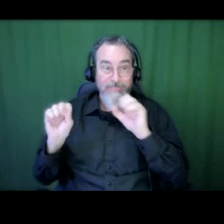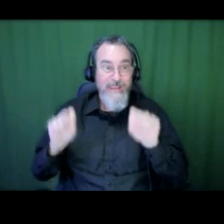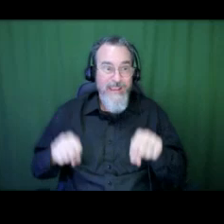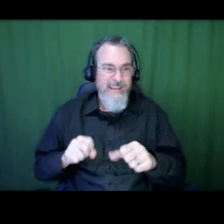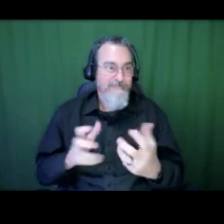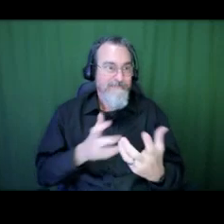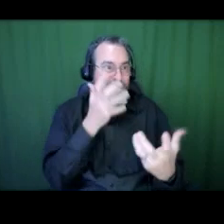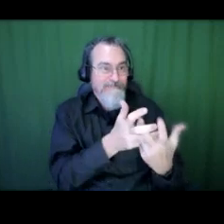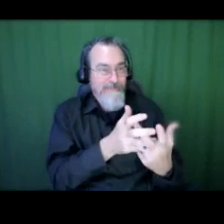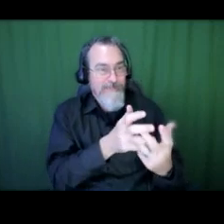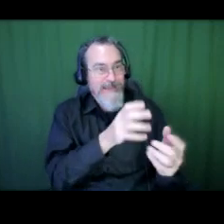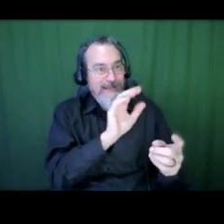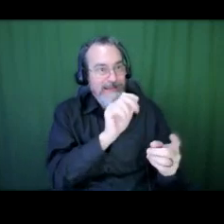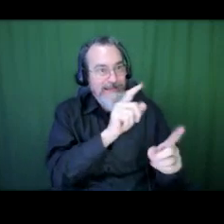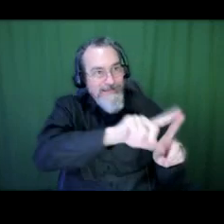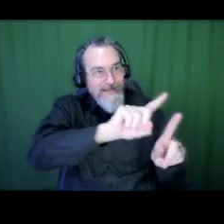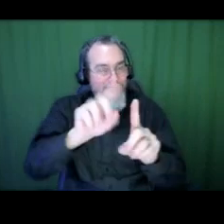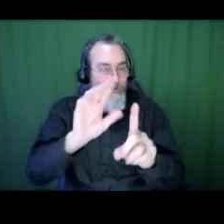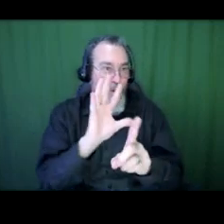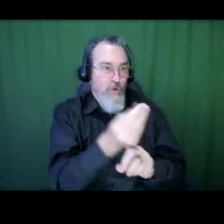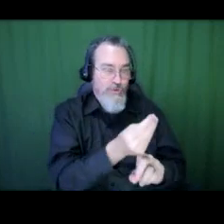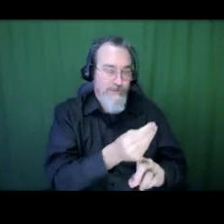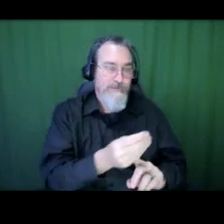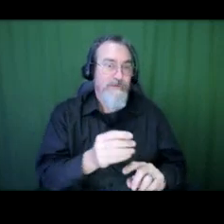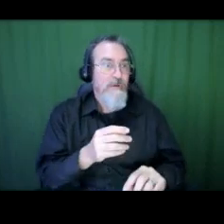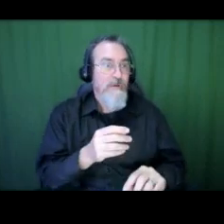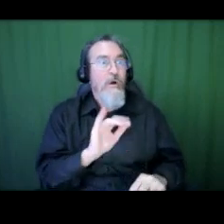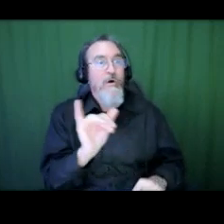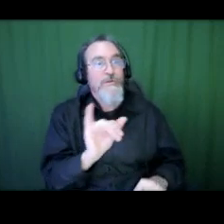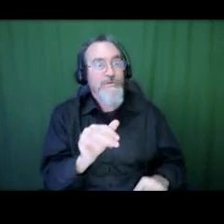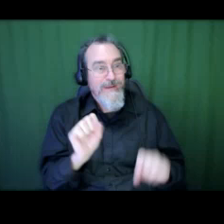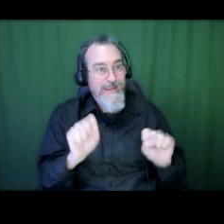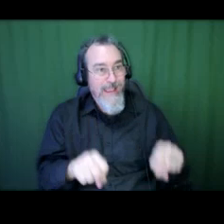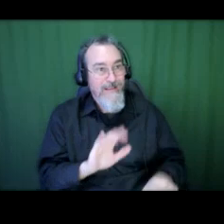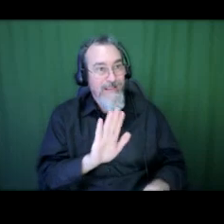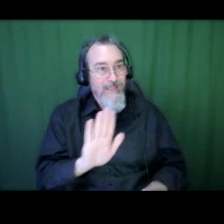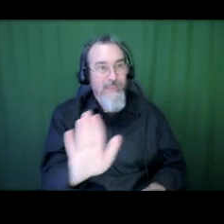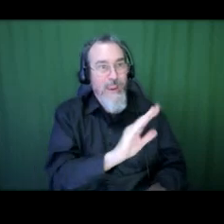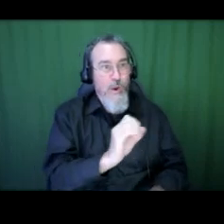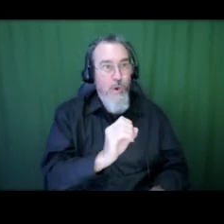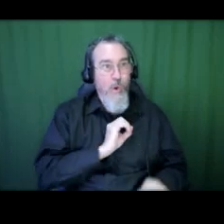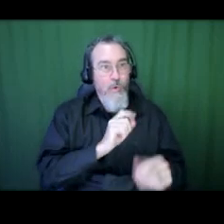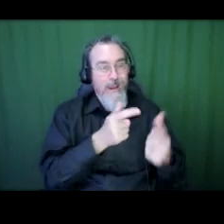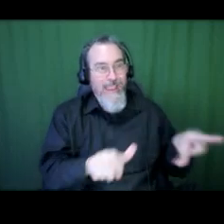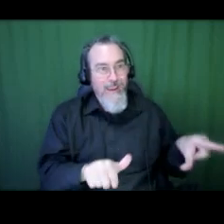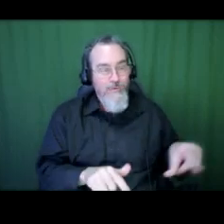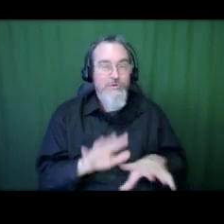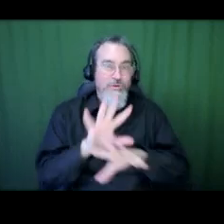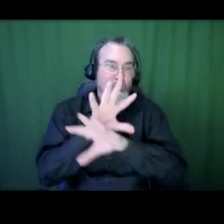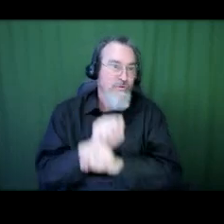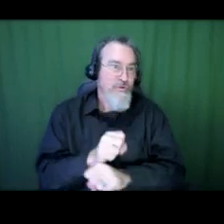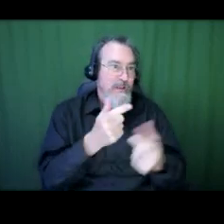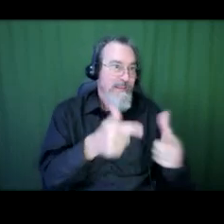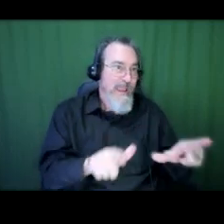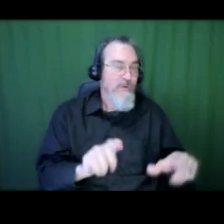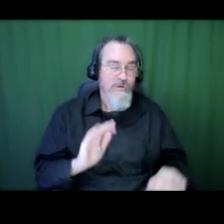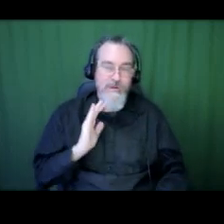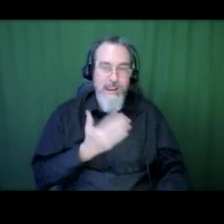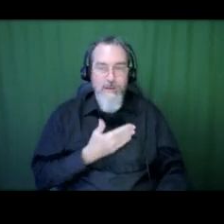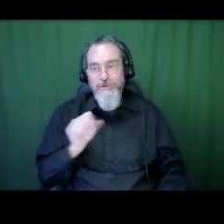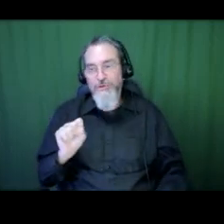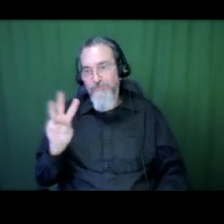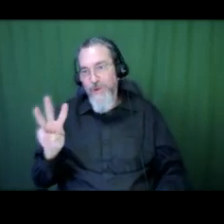There's also a custom branding aspect. So if the tribes wanted to have their own languages or traditional languages into the software, we have the ability to start working